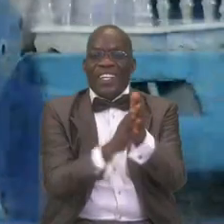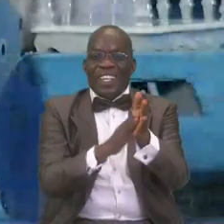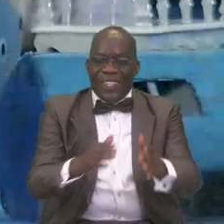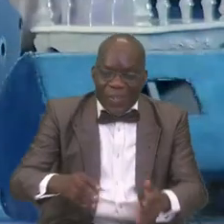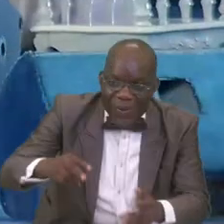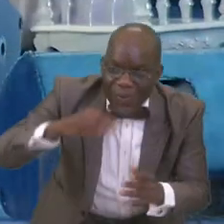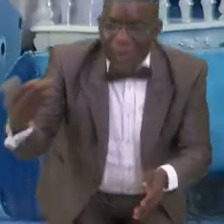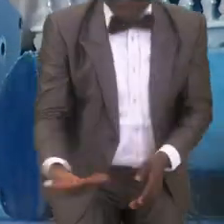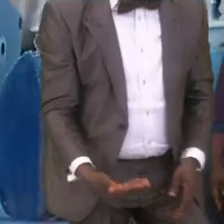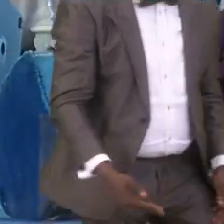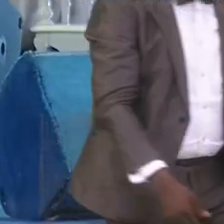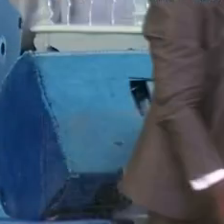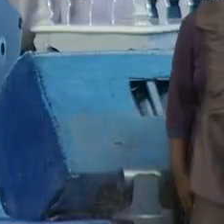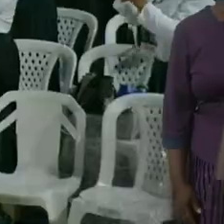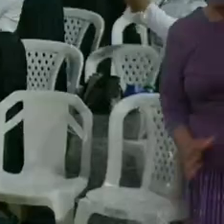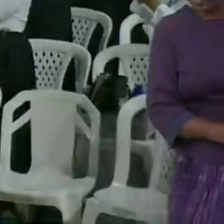Pastor.